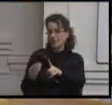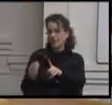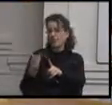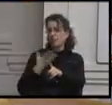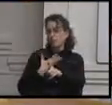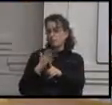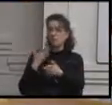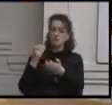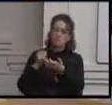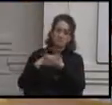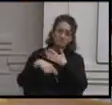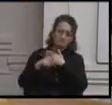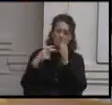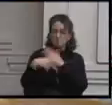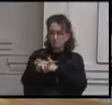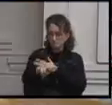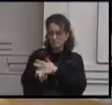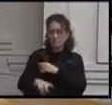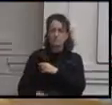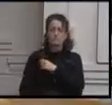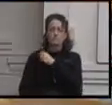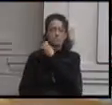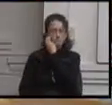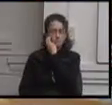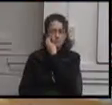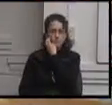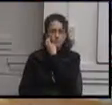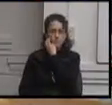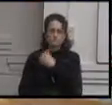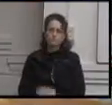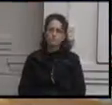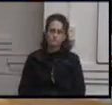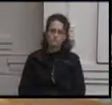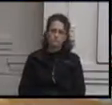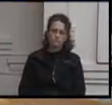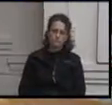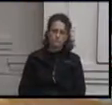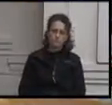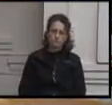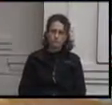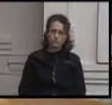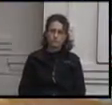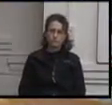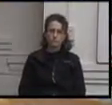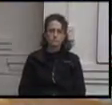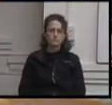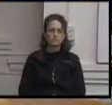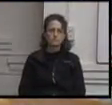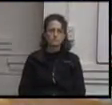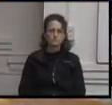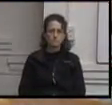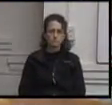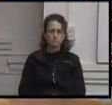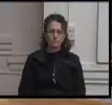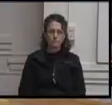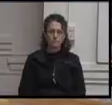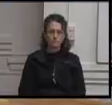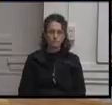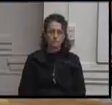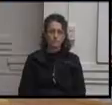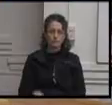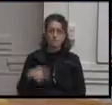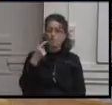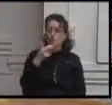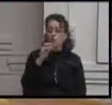the next week or two, is what changes, if any, we anticipate in the grand list